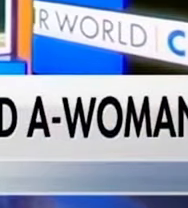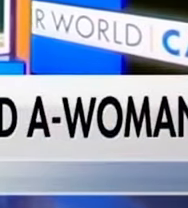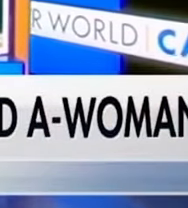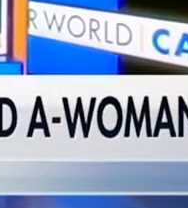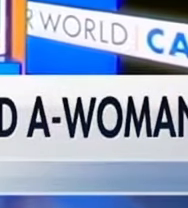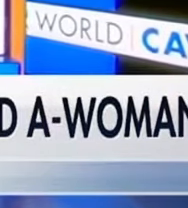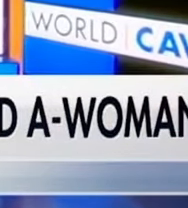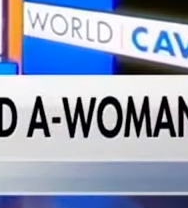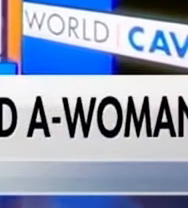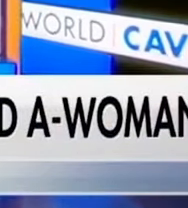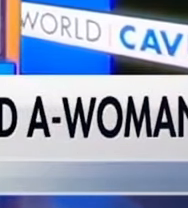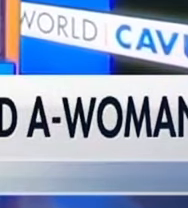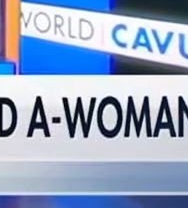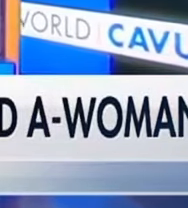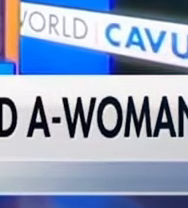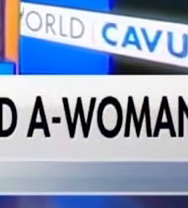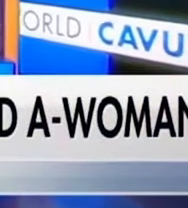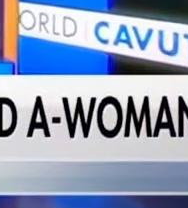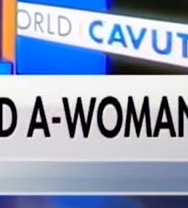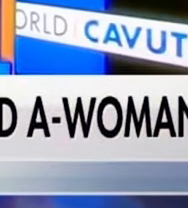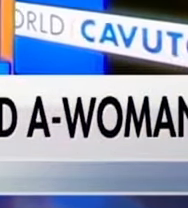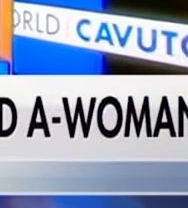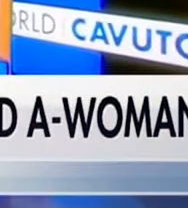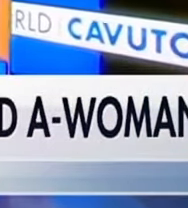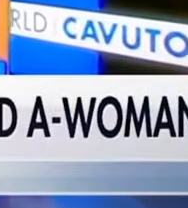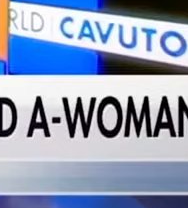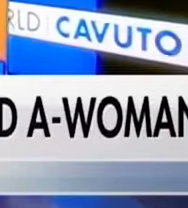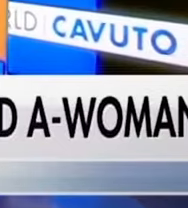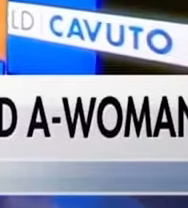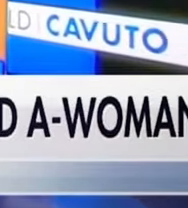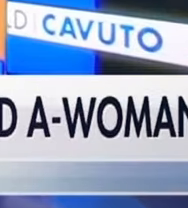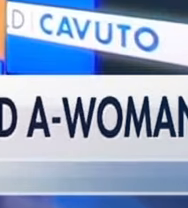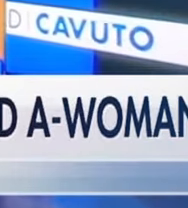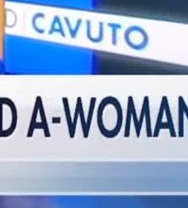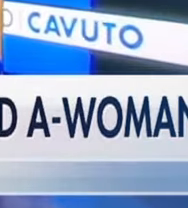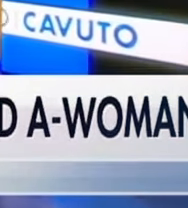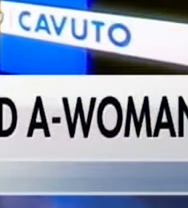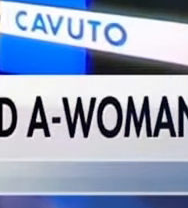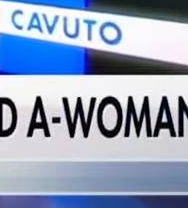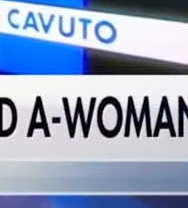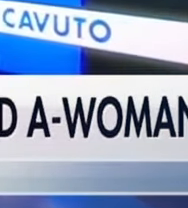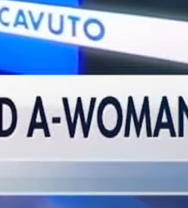And we've just gotten a first female chaplain in the House.